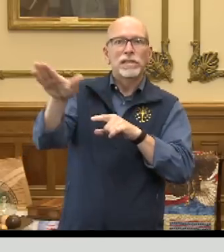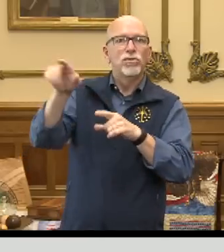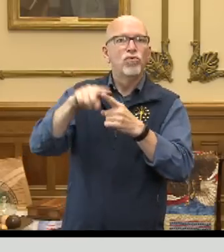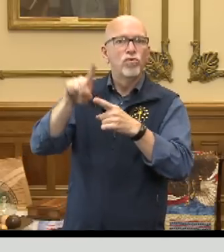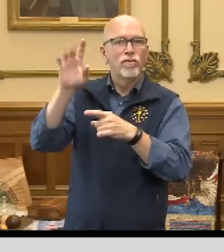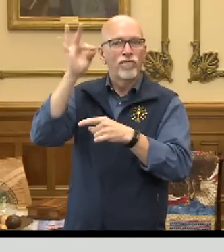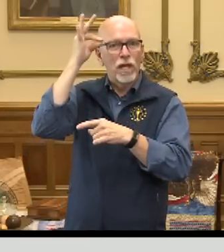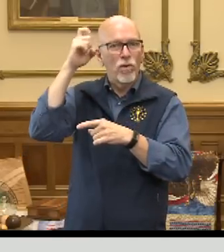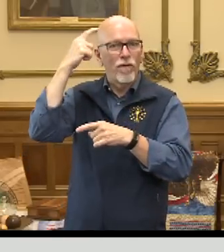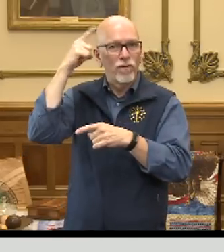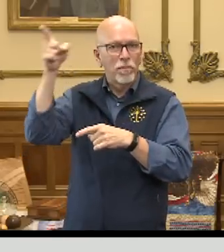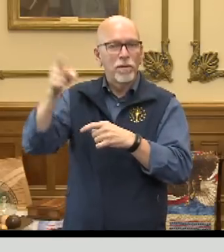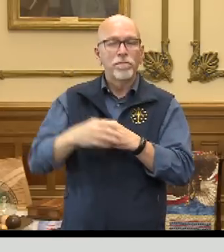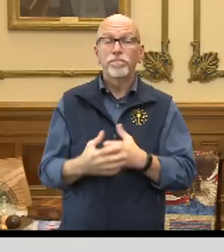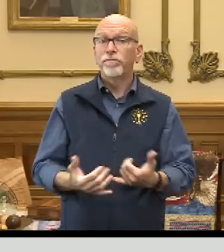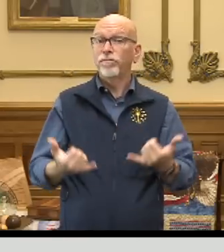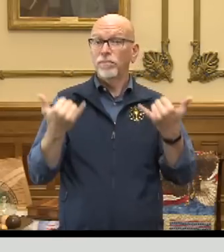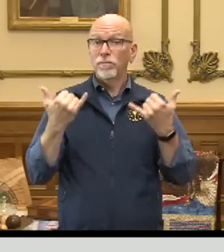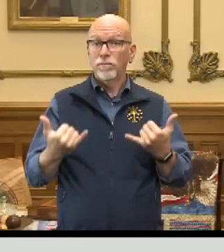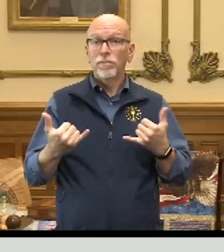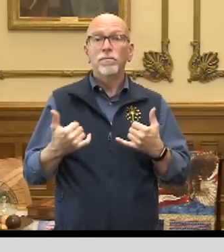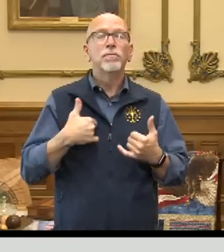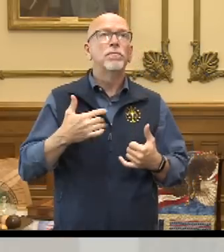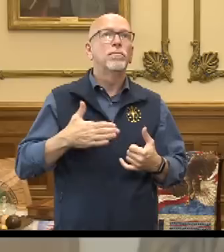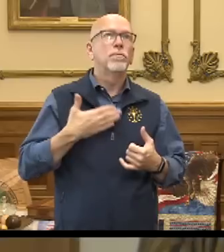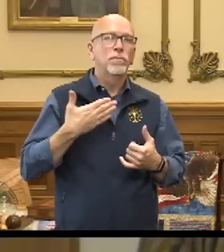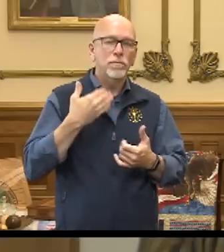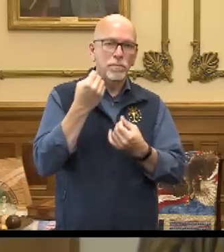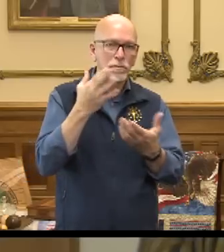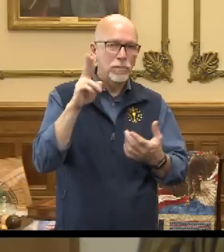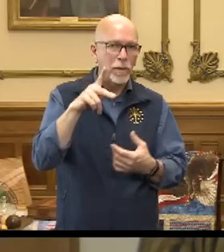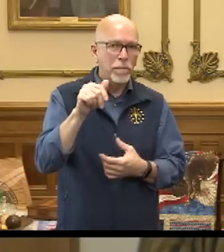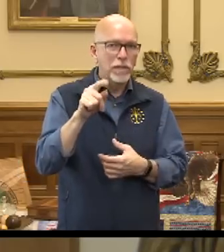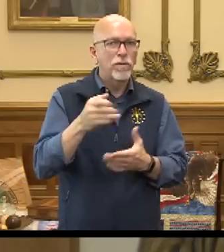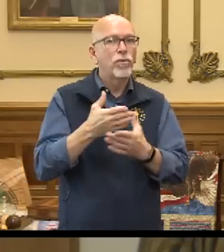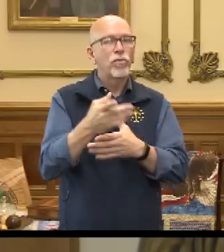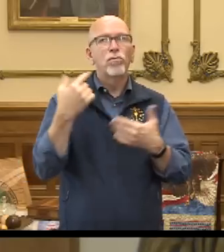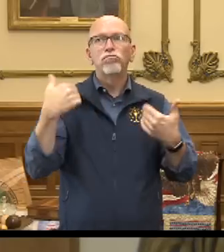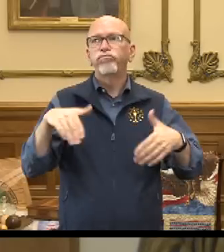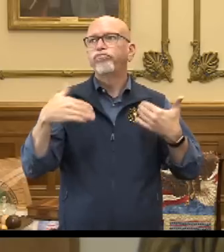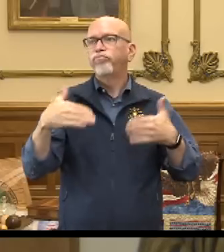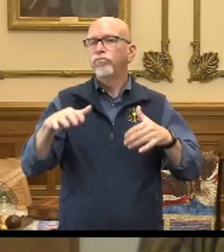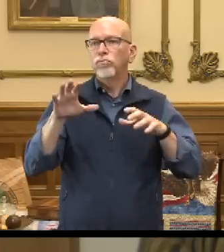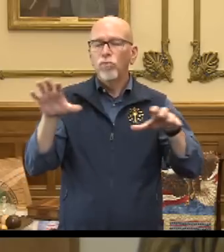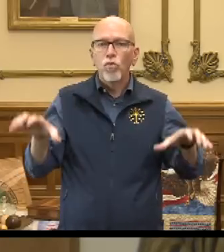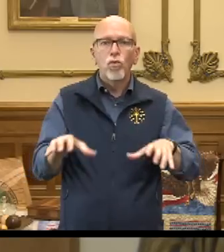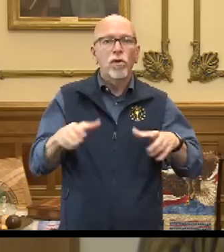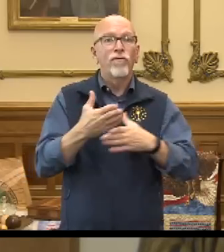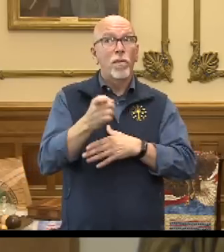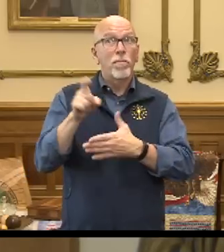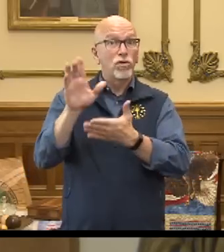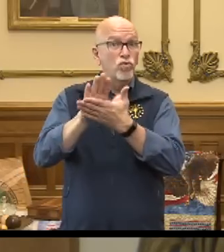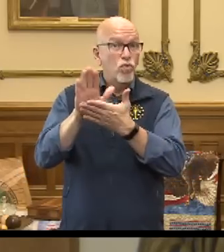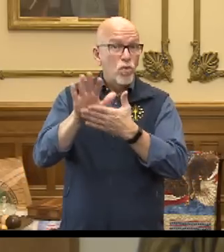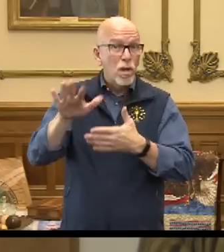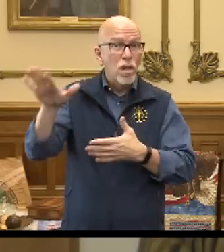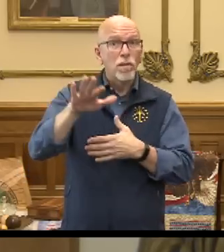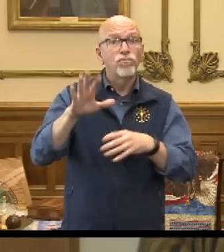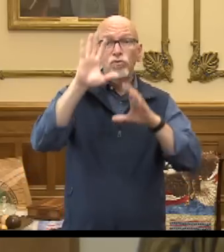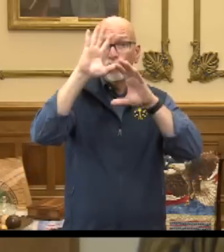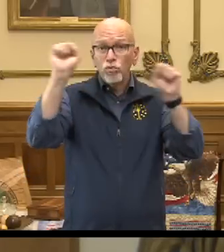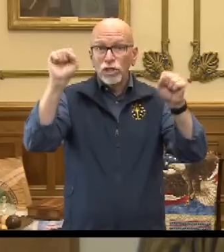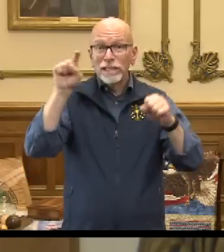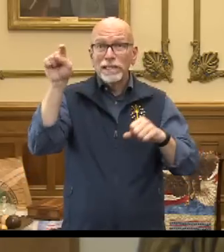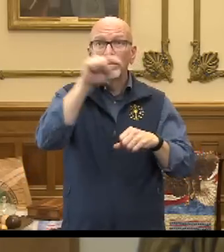government. Today, I'm happy to update that through the heroic efforts by our state schools, our